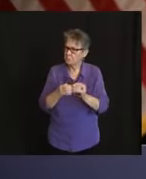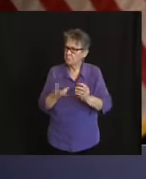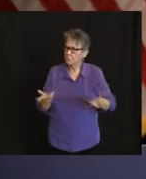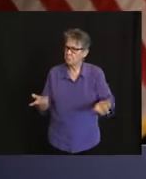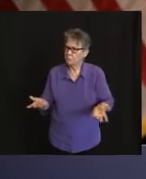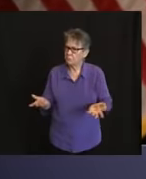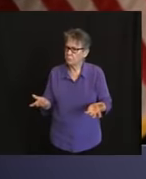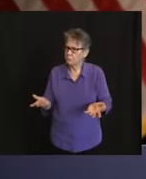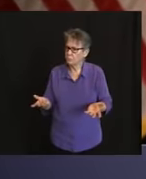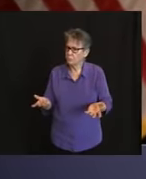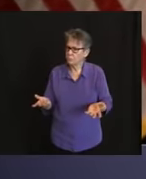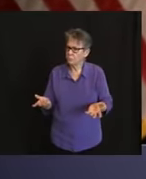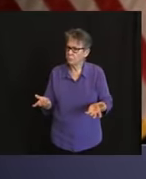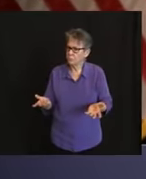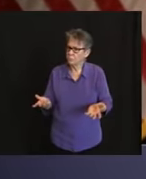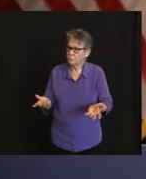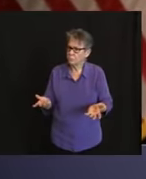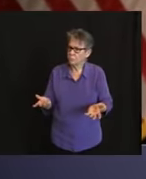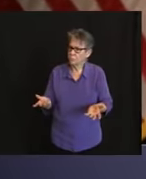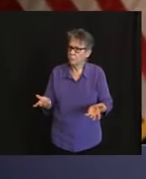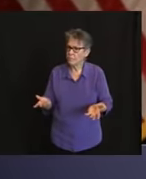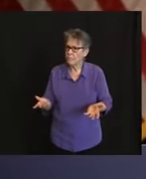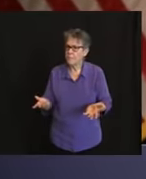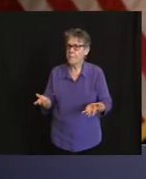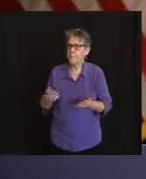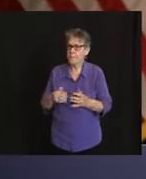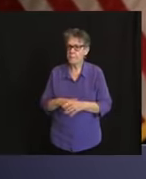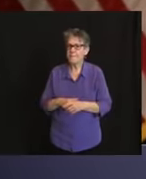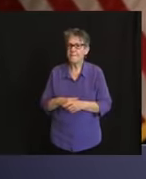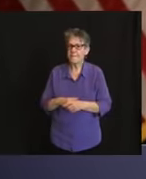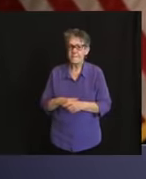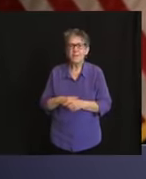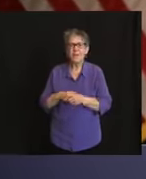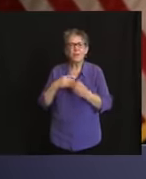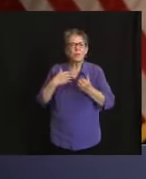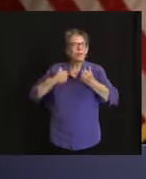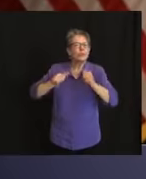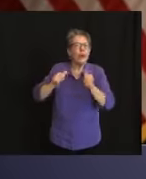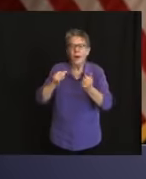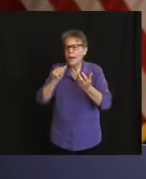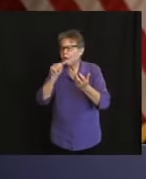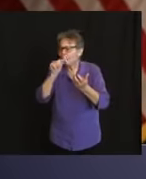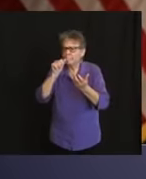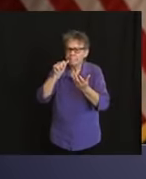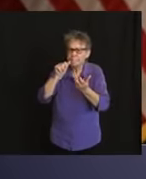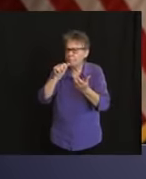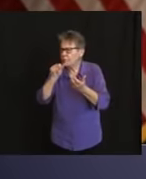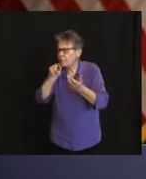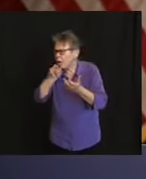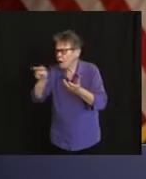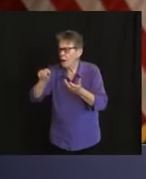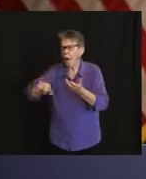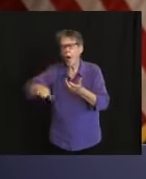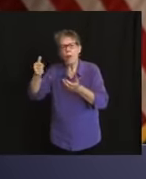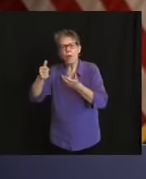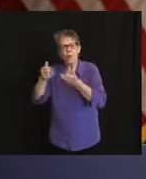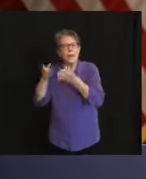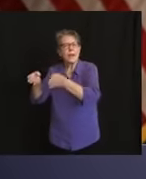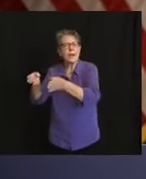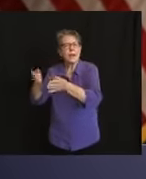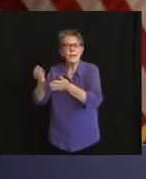People will think we got up on the wrong side of the bed here, but it took a long time for these operators to finally put forward